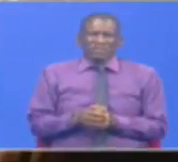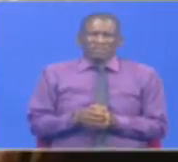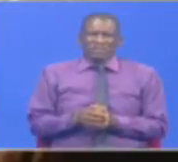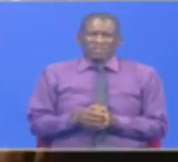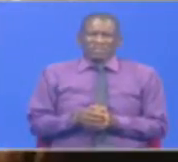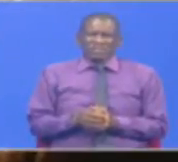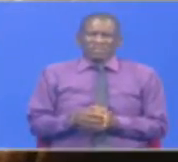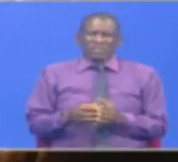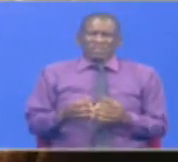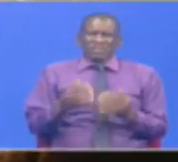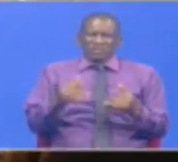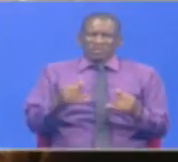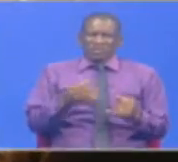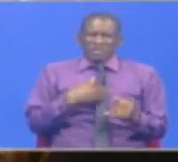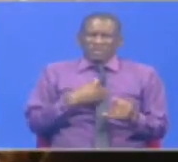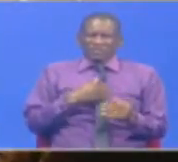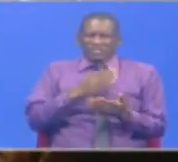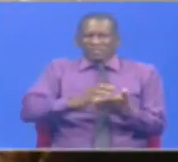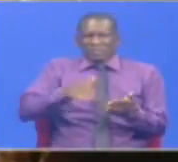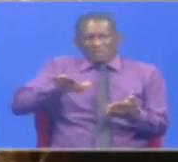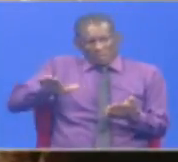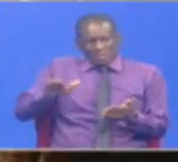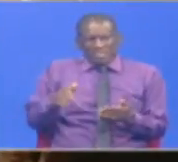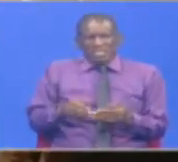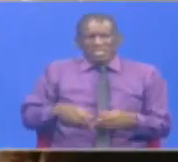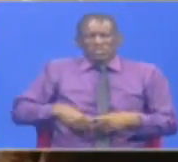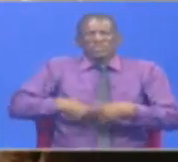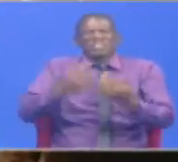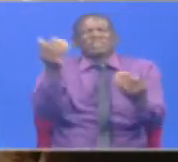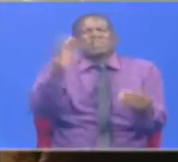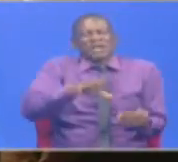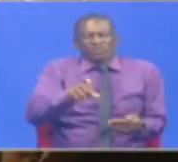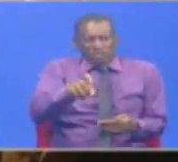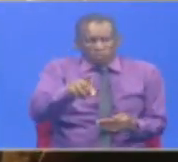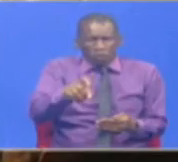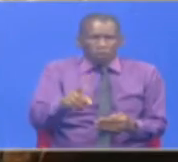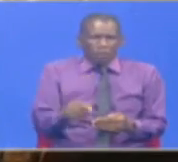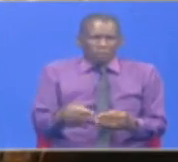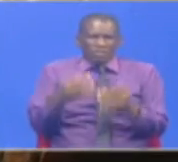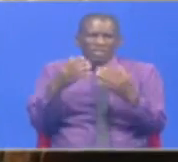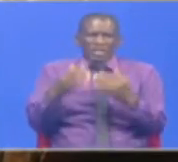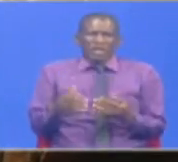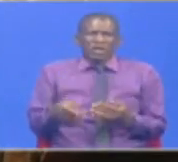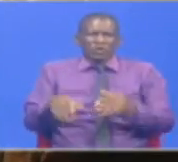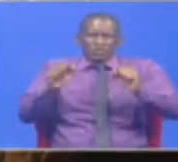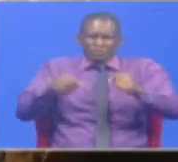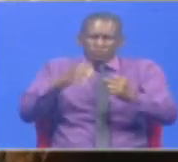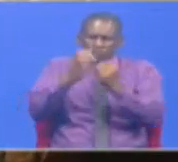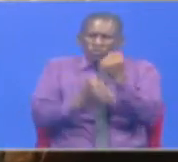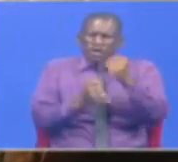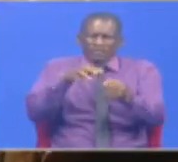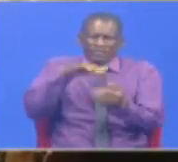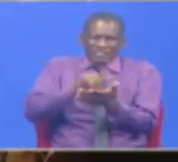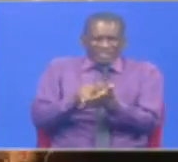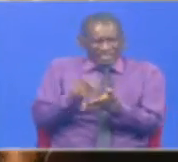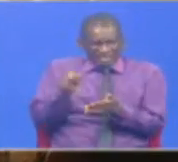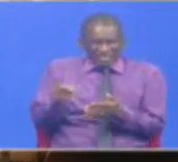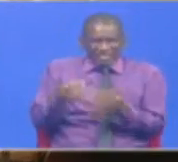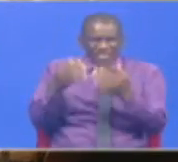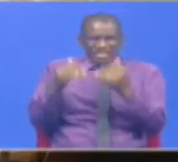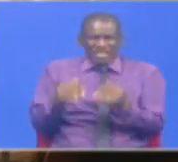We will have some leftovers which were hard for the worms to feed on, so and we'll be able to harvest now that and